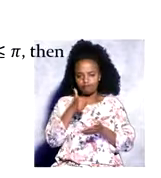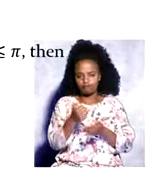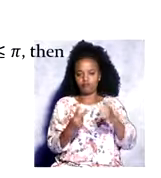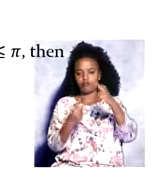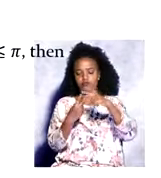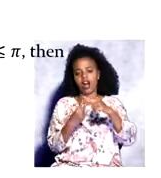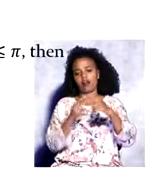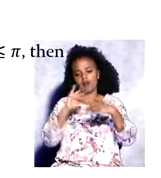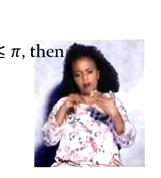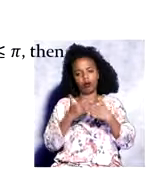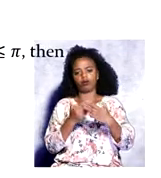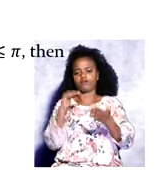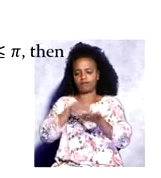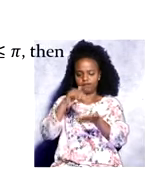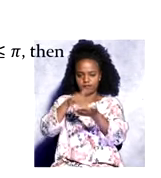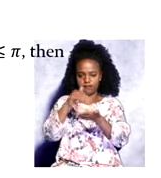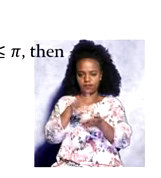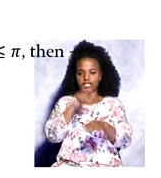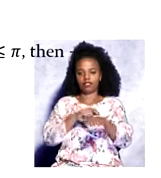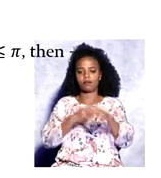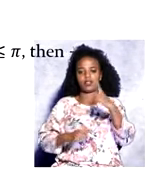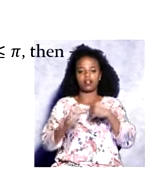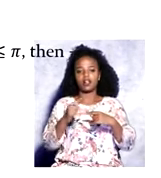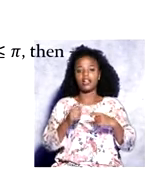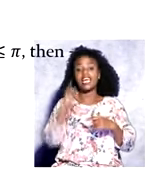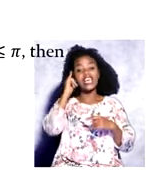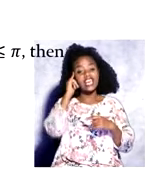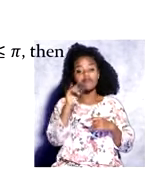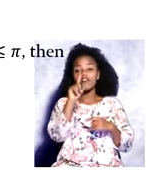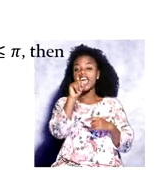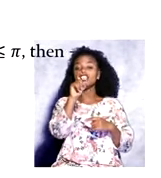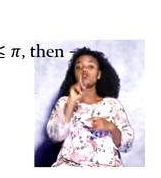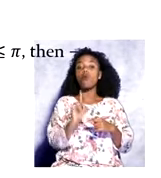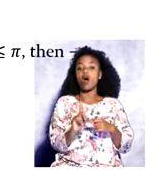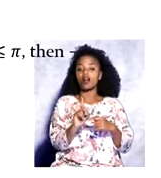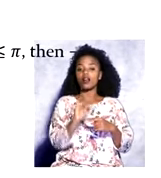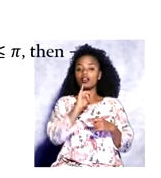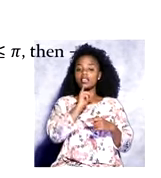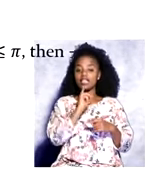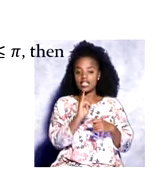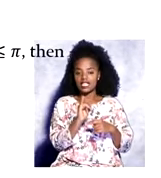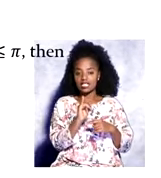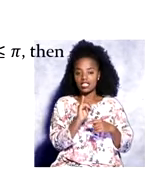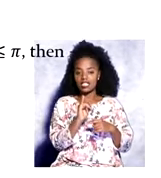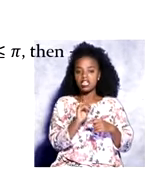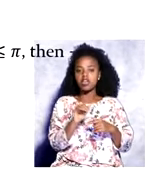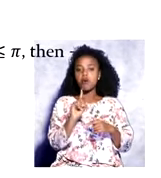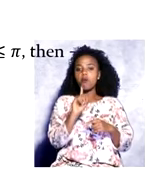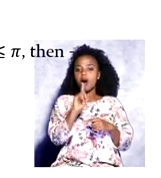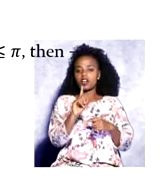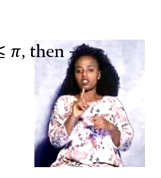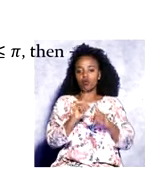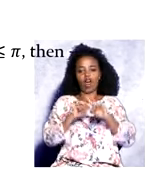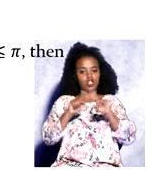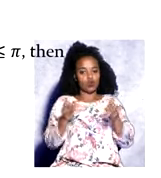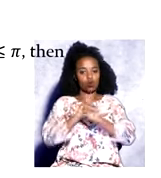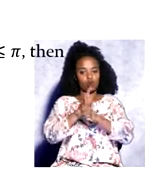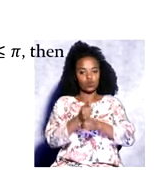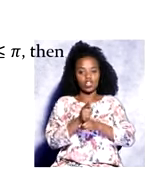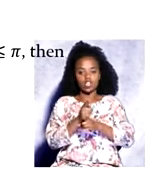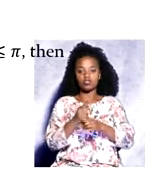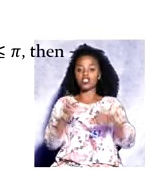pi. And if x1 is a particular solution on this